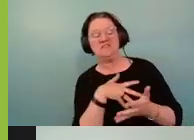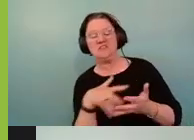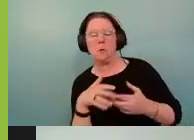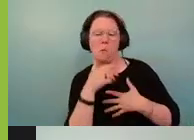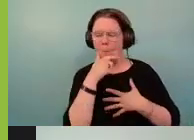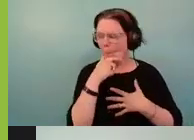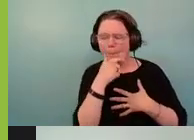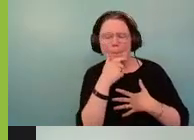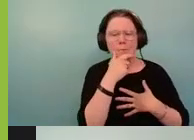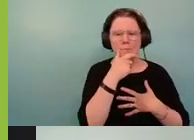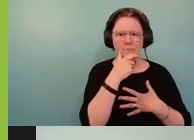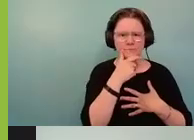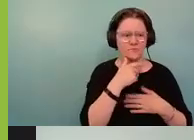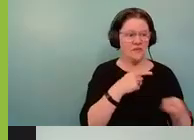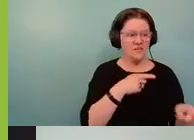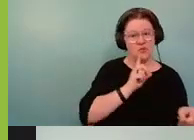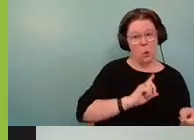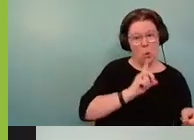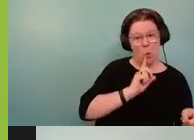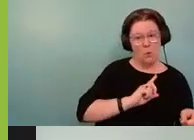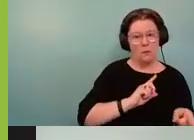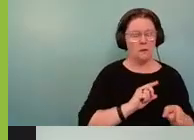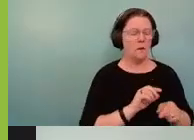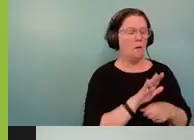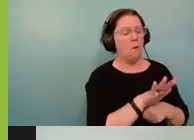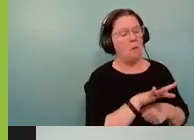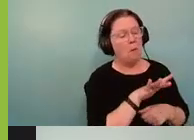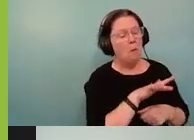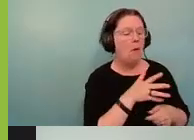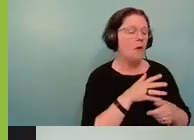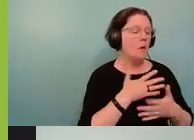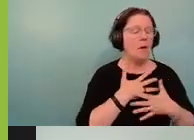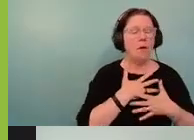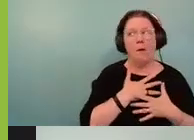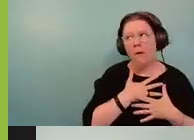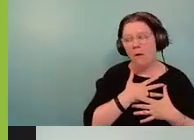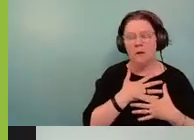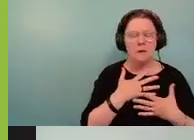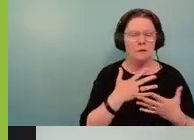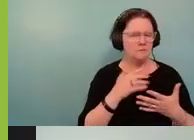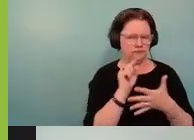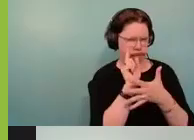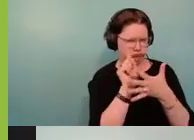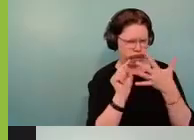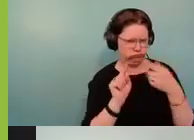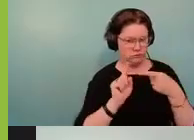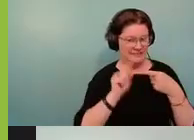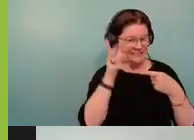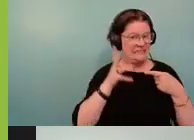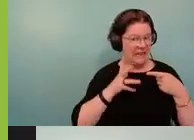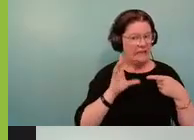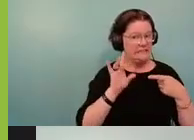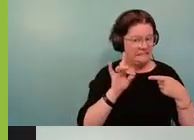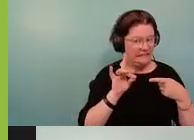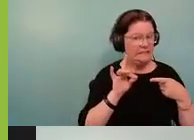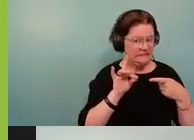was lonely and he played upon some of her feelings around that. There were all sorts of things that he played upon,